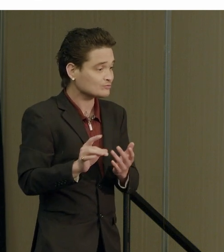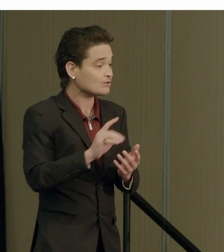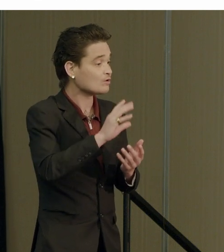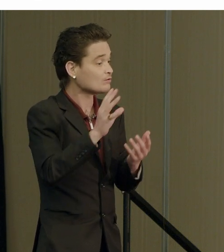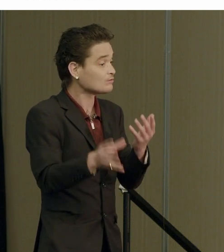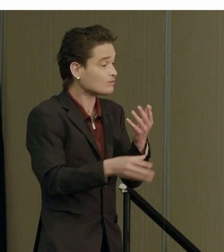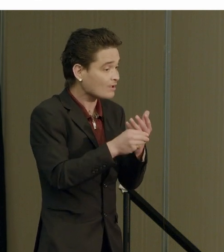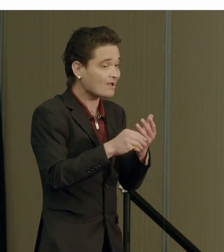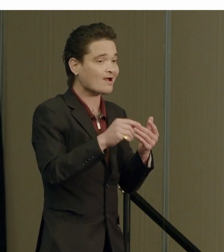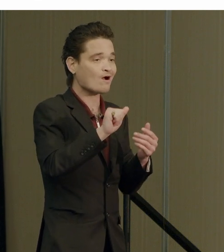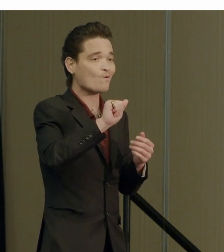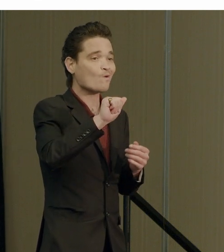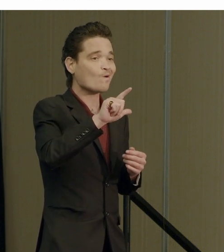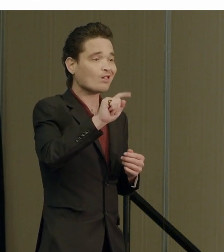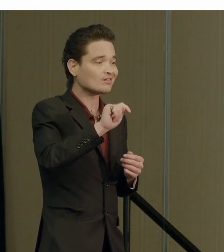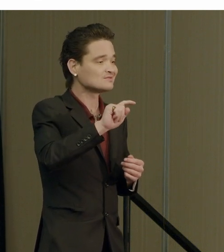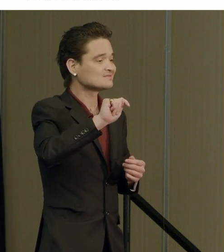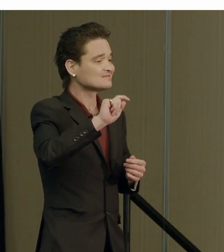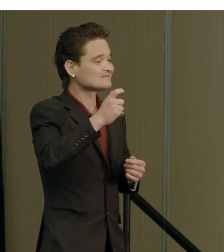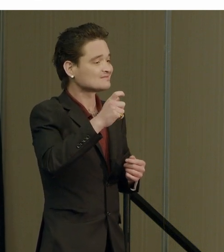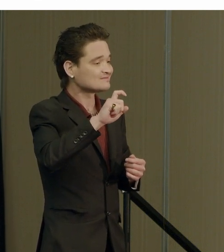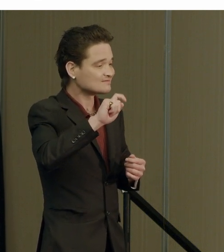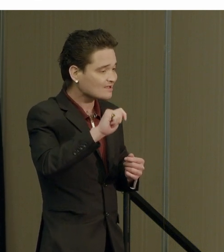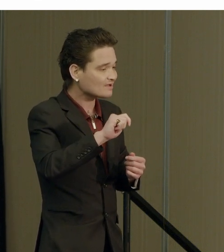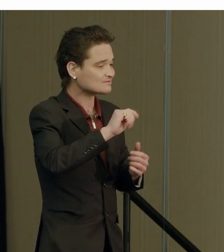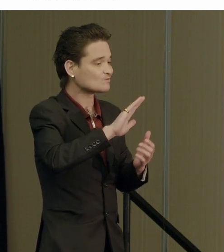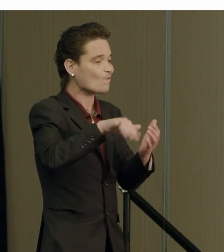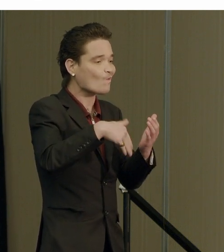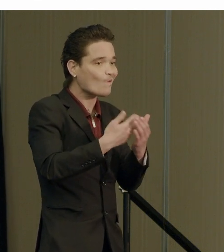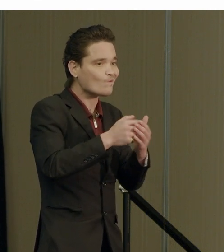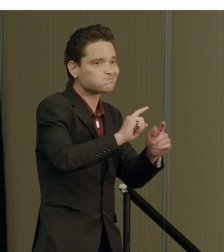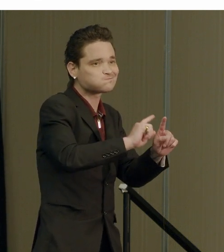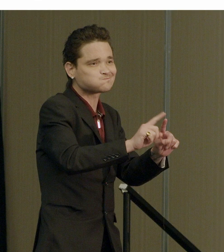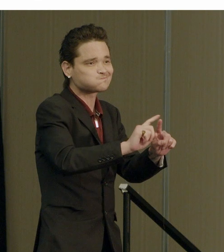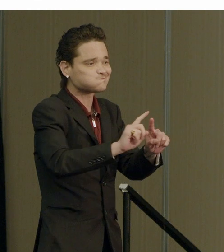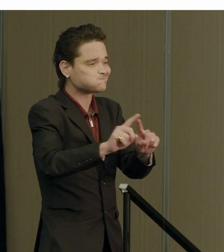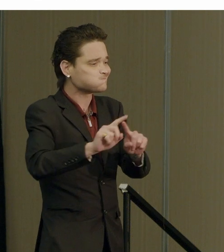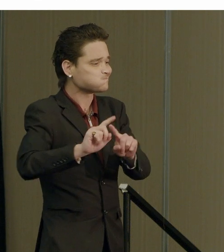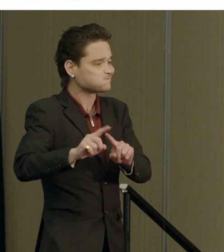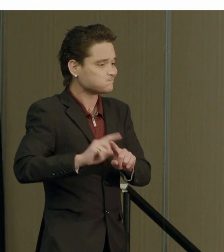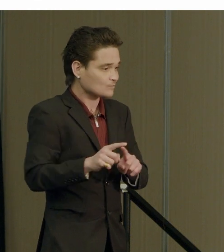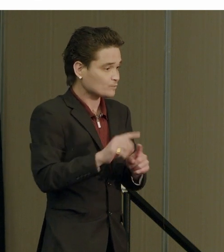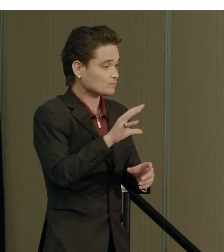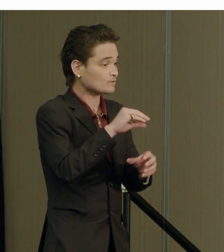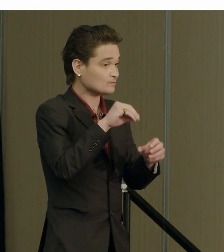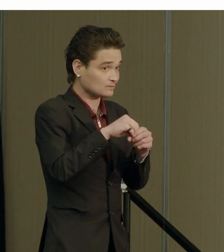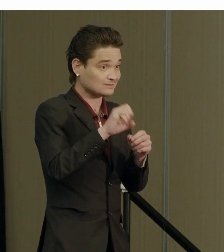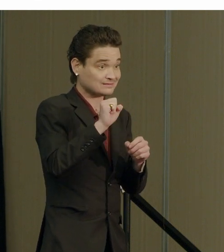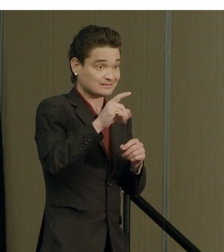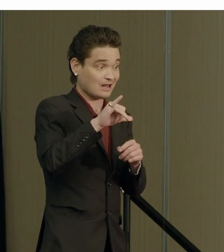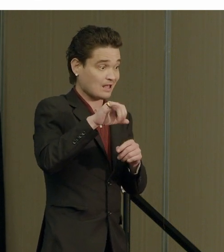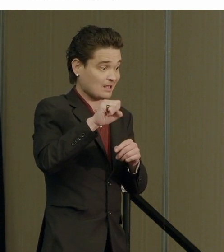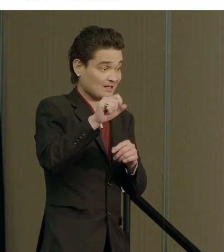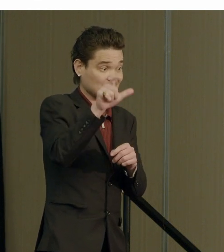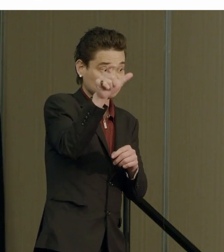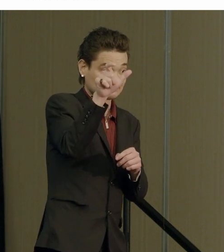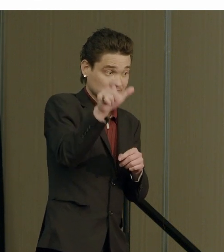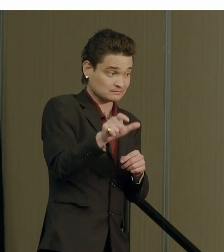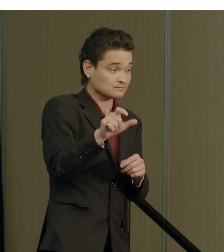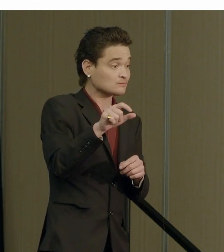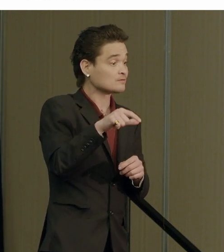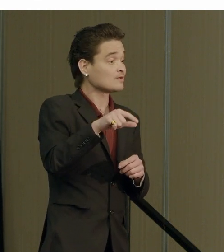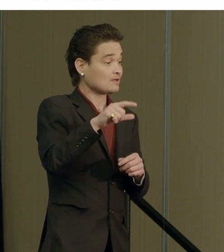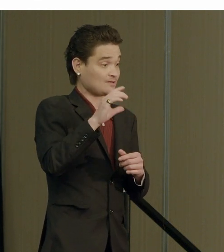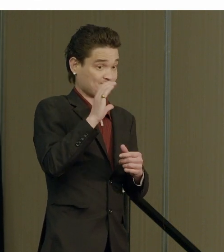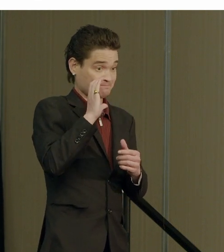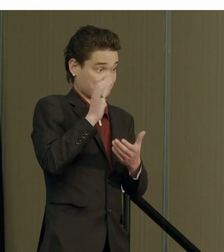alt text across all of our platforms. It's now in the new sidebar for formatting images, so as you go across different images and you click into them, you could quickly add